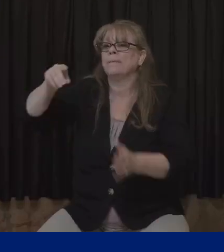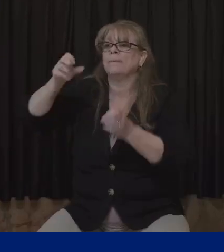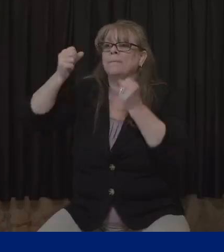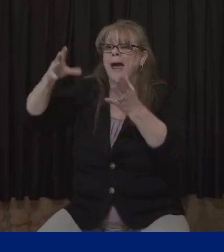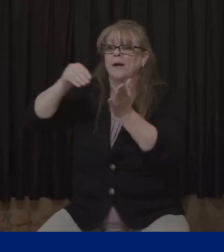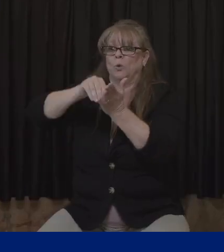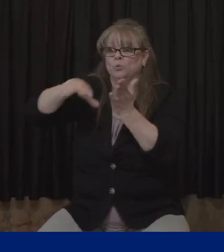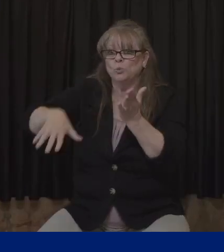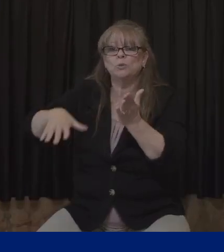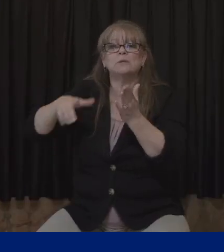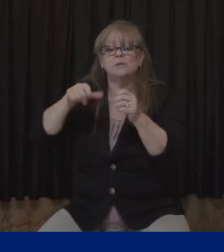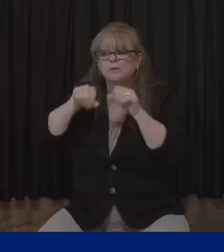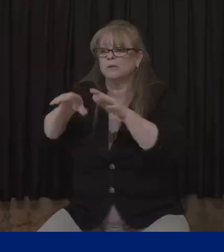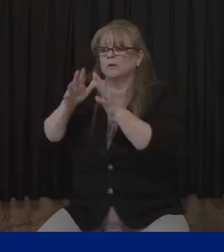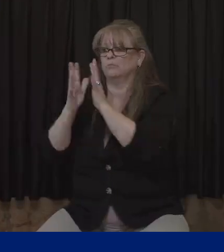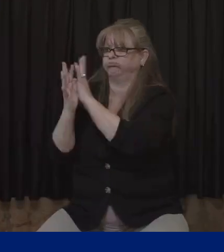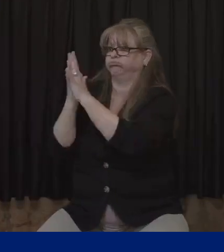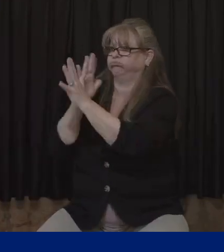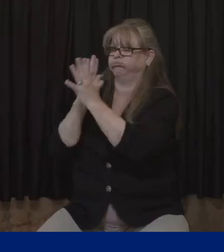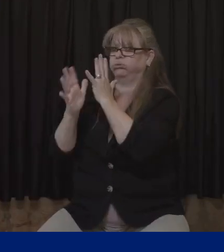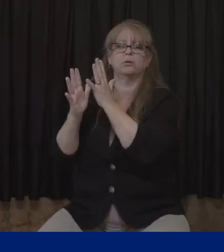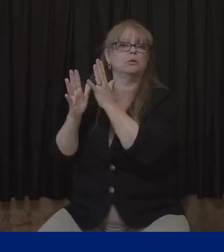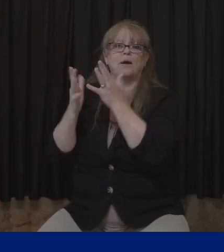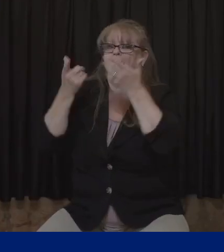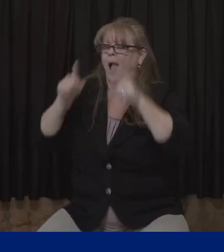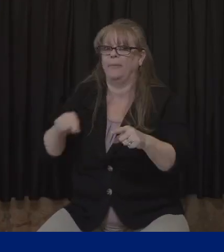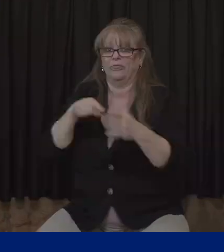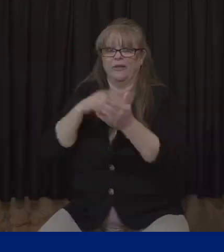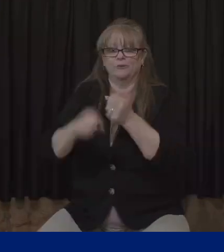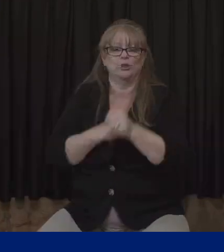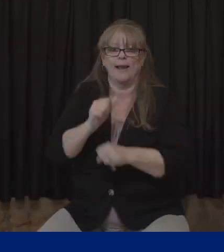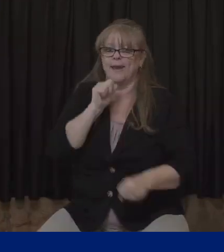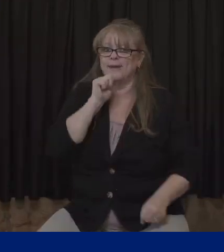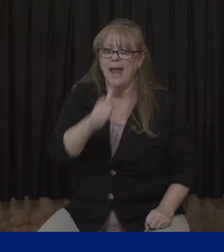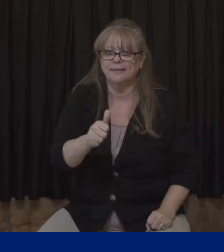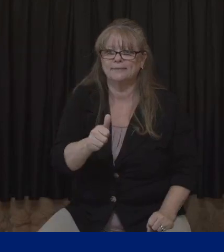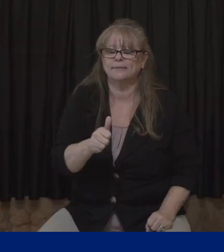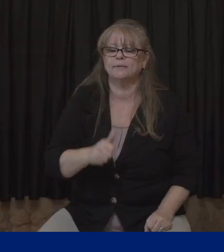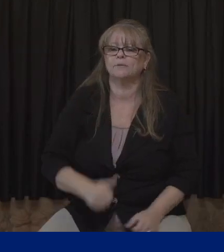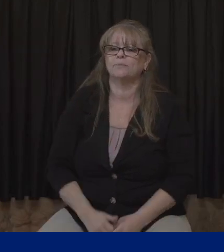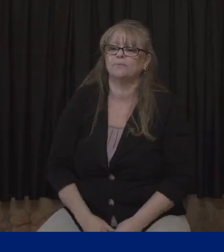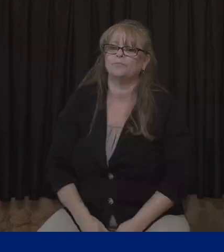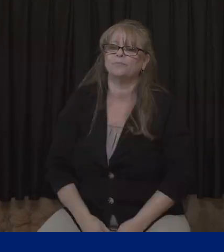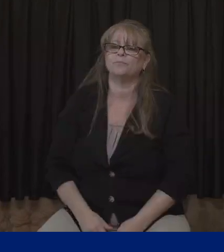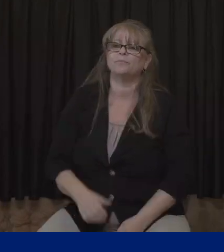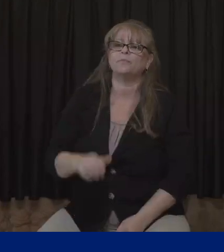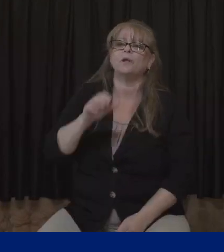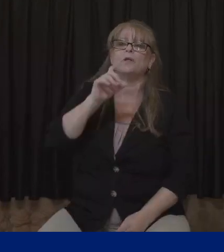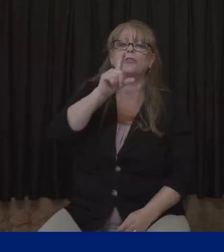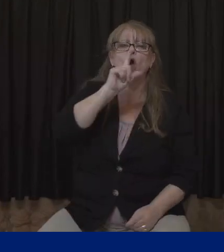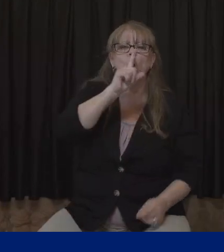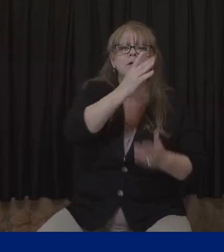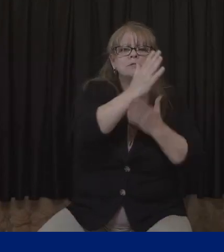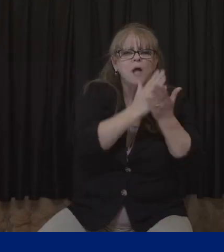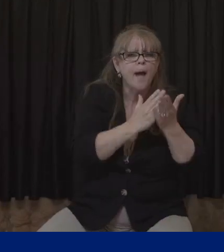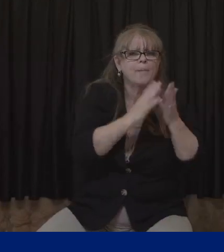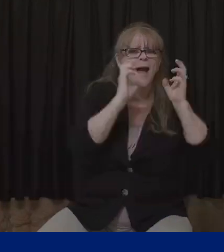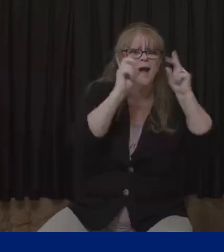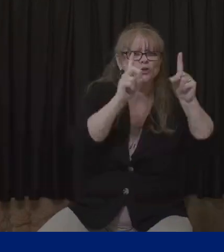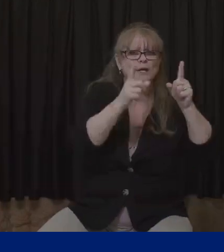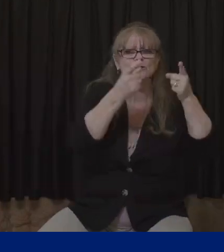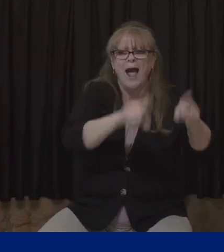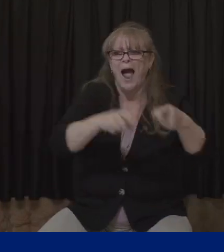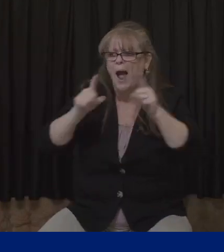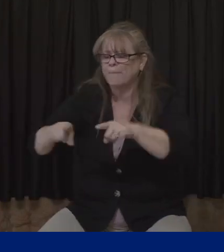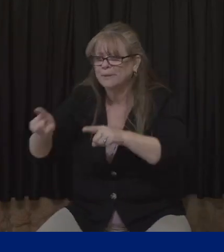and that includes technical and vocational programs through the Colorado Department of Higher Education that cannot be done remotely. Most classes have been very successful in converting